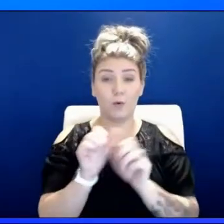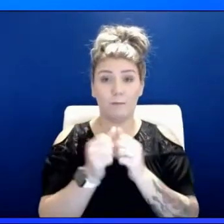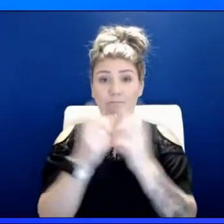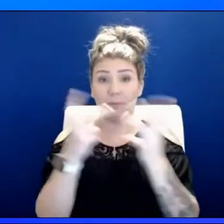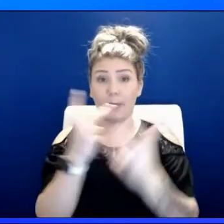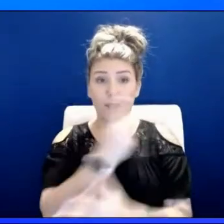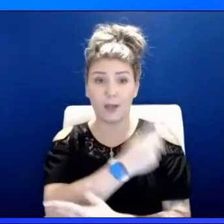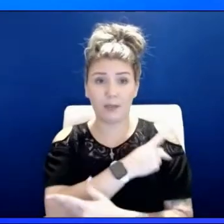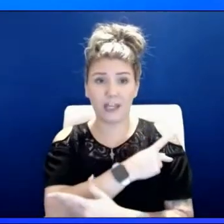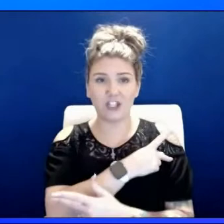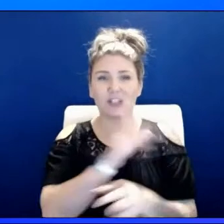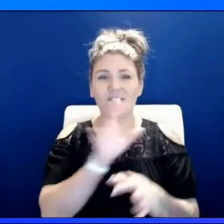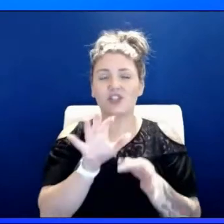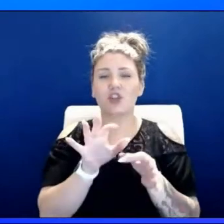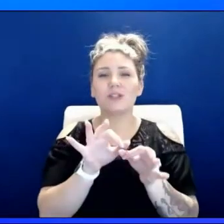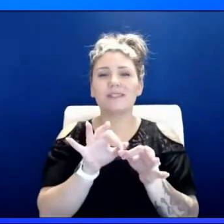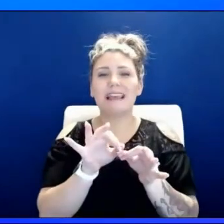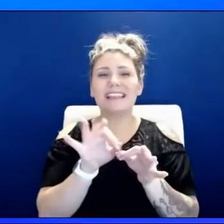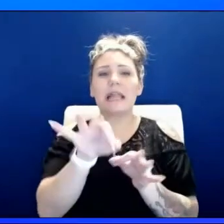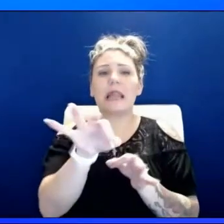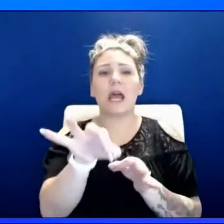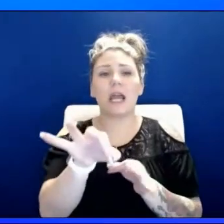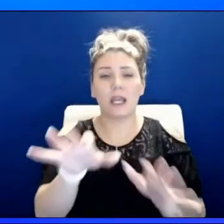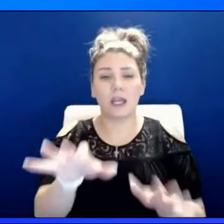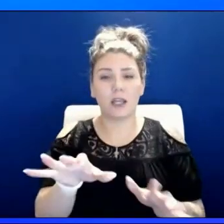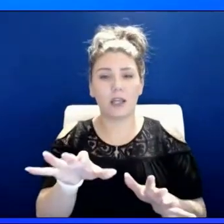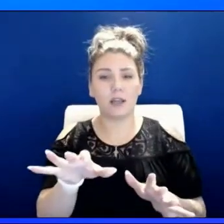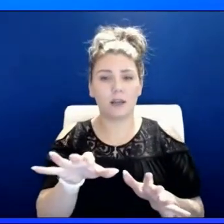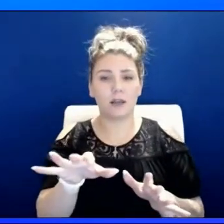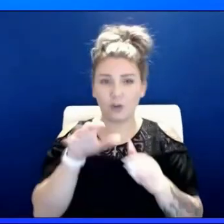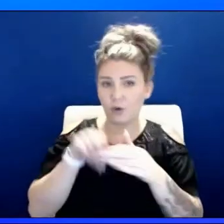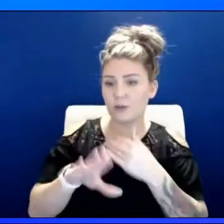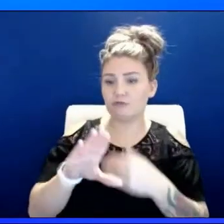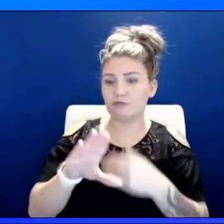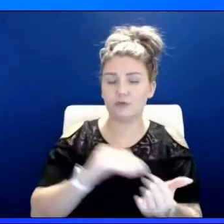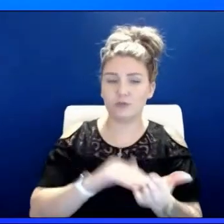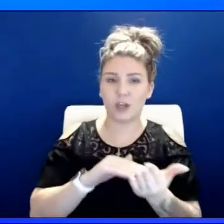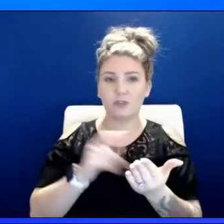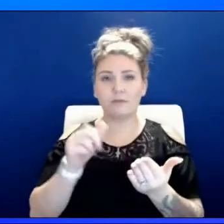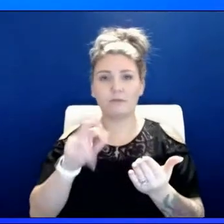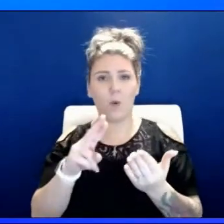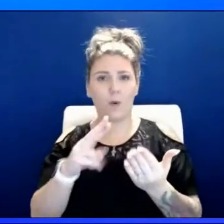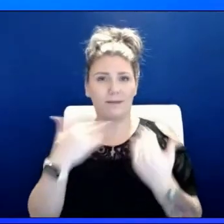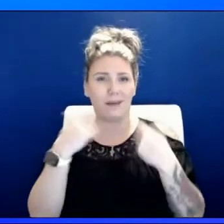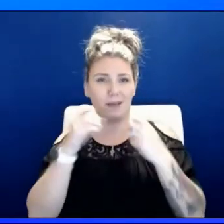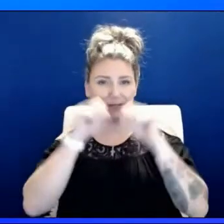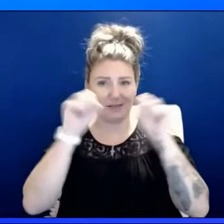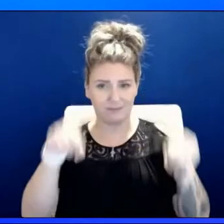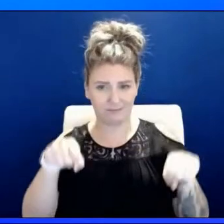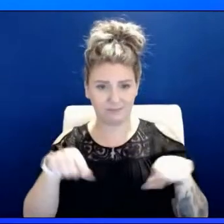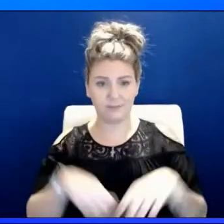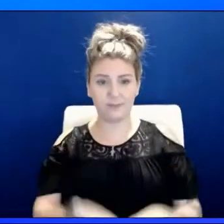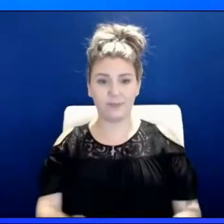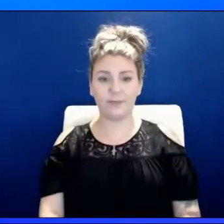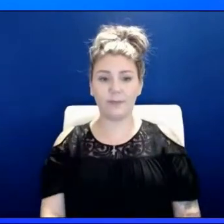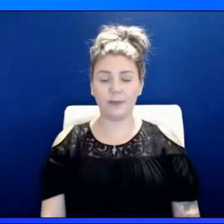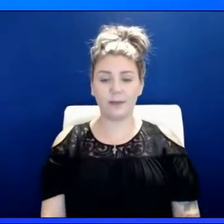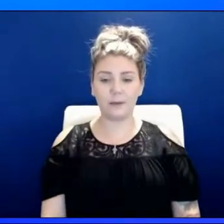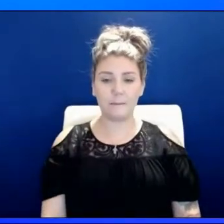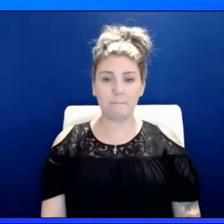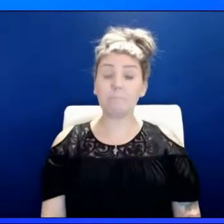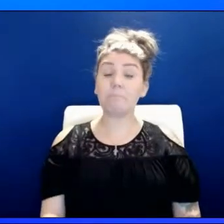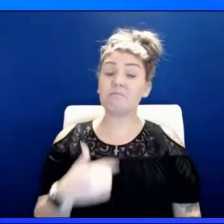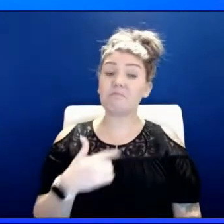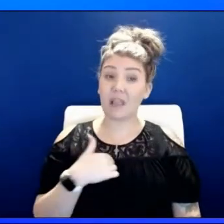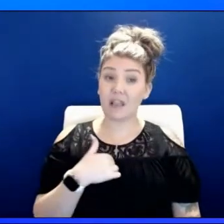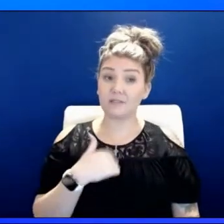delay, and it's delay just getting into your doctor or into the health system. So I feel comfortable if you're